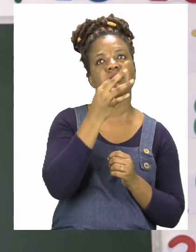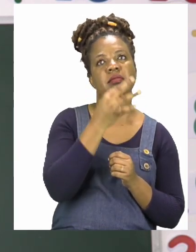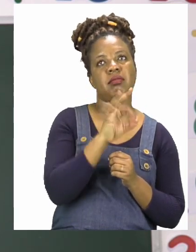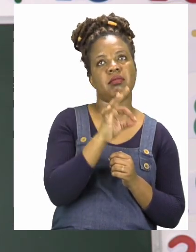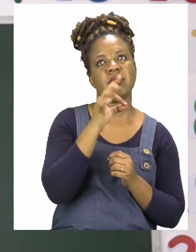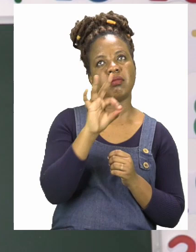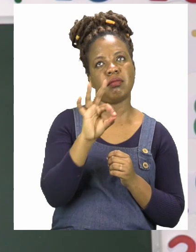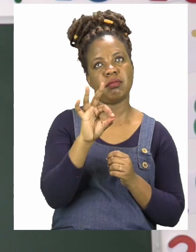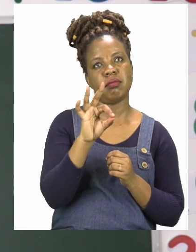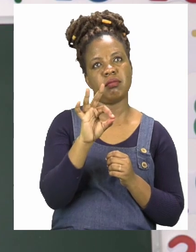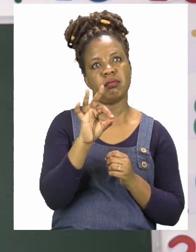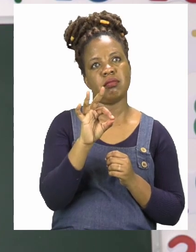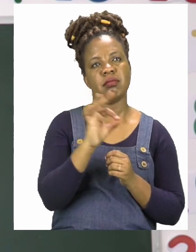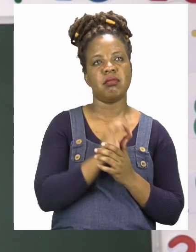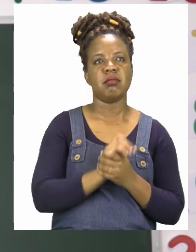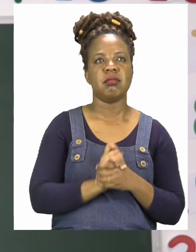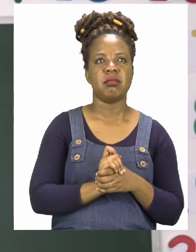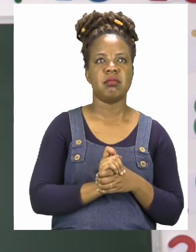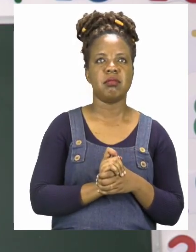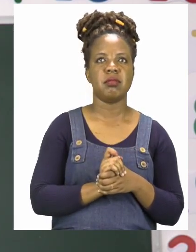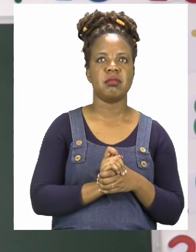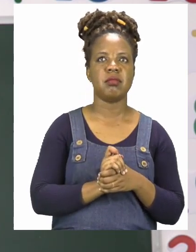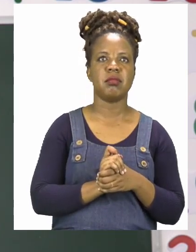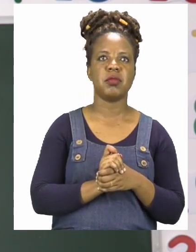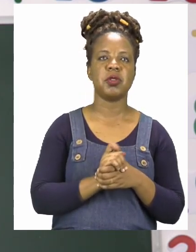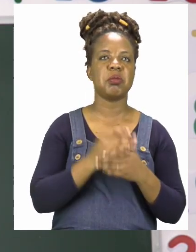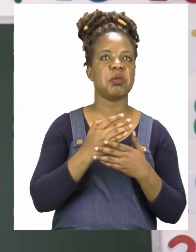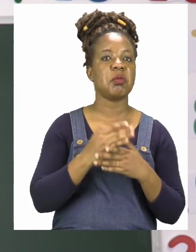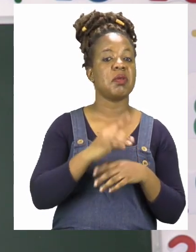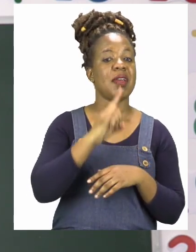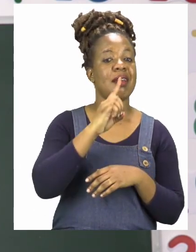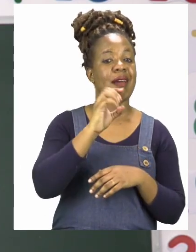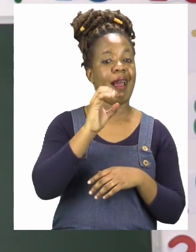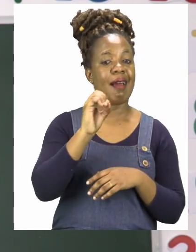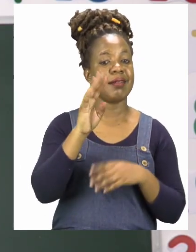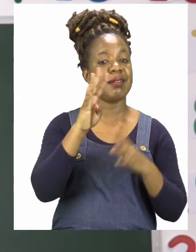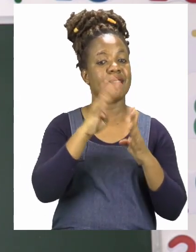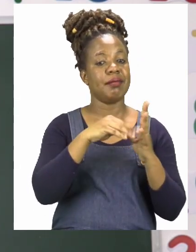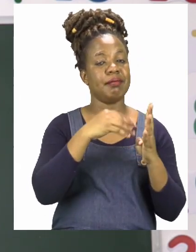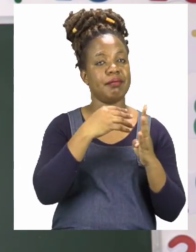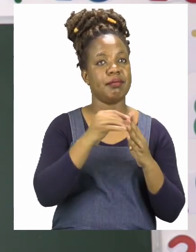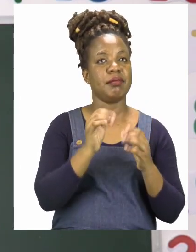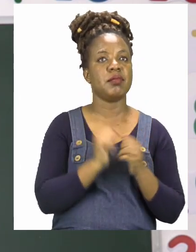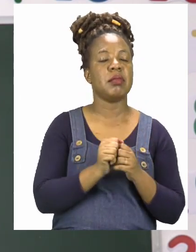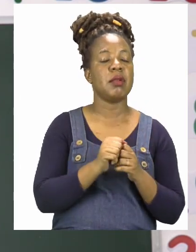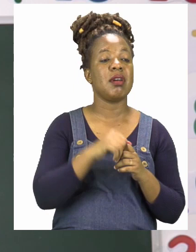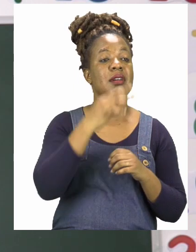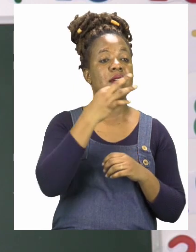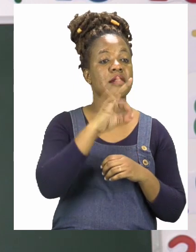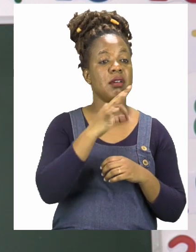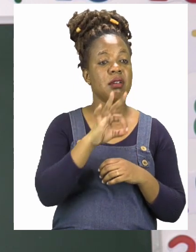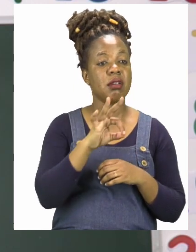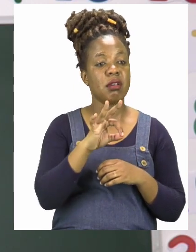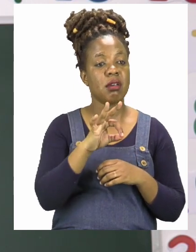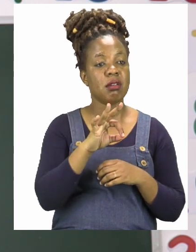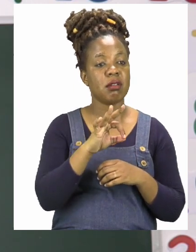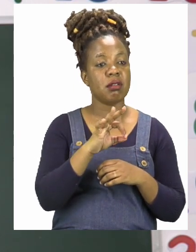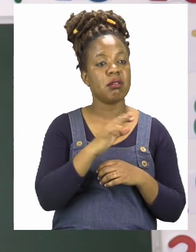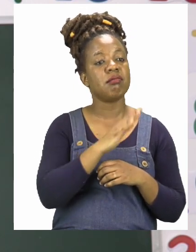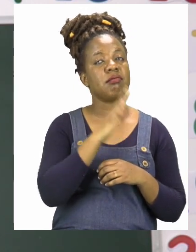99, and because this is a hundreds chart, we know that after 99 is our